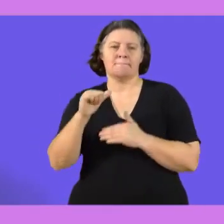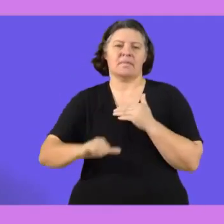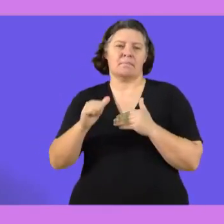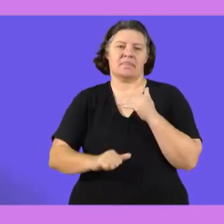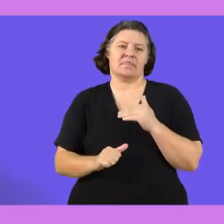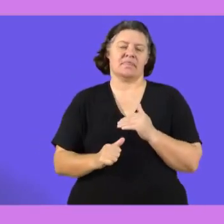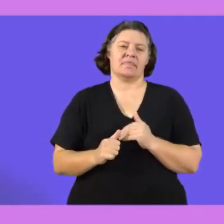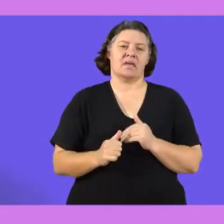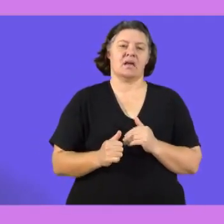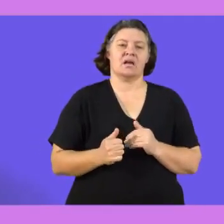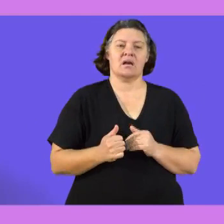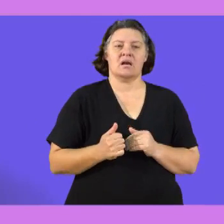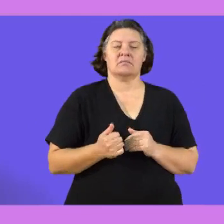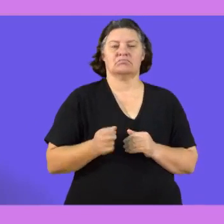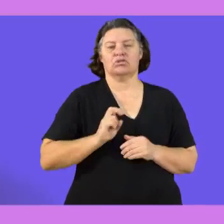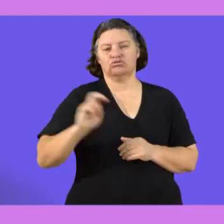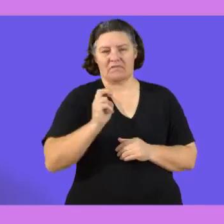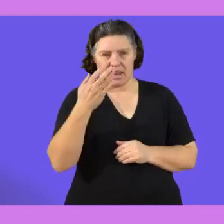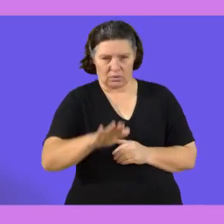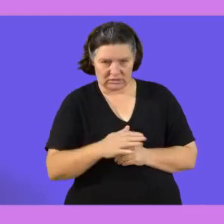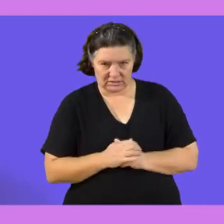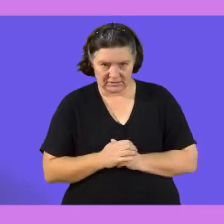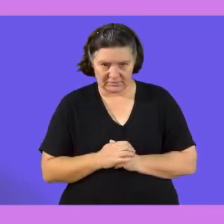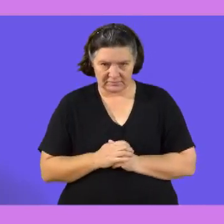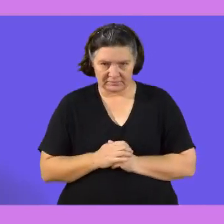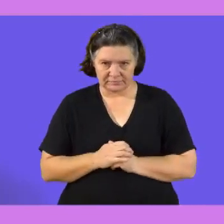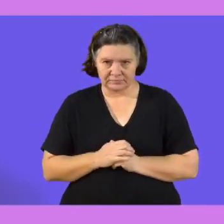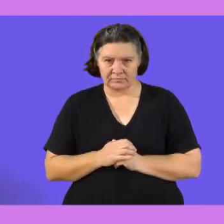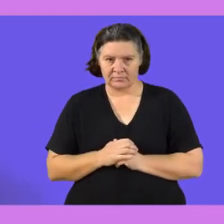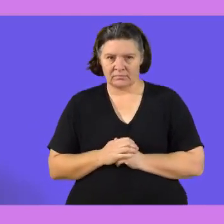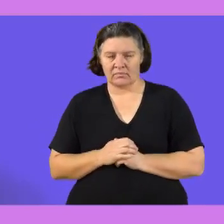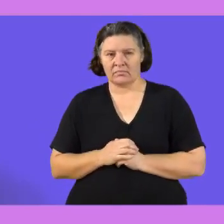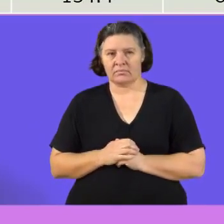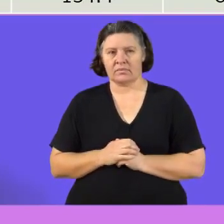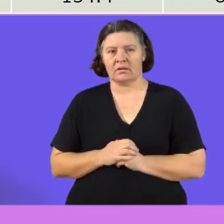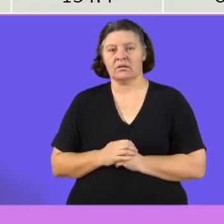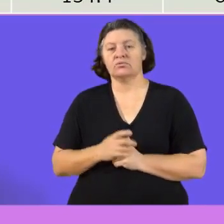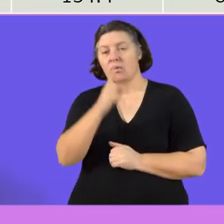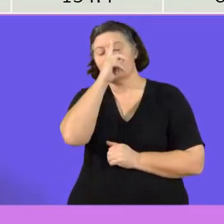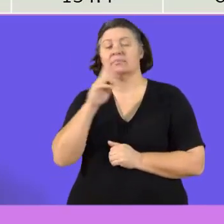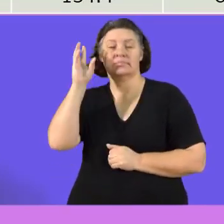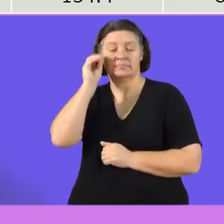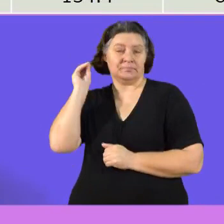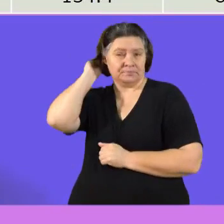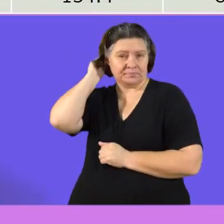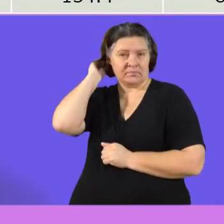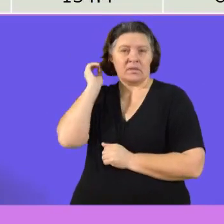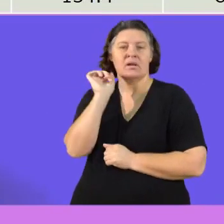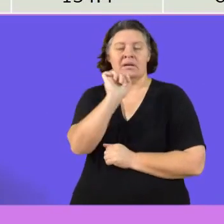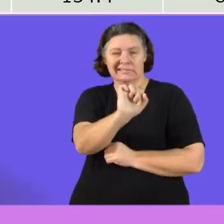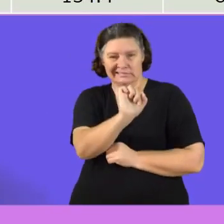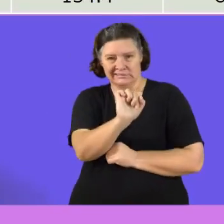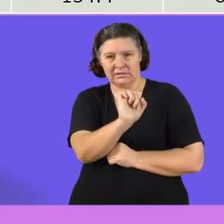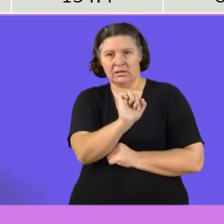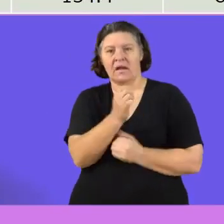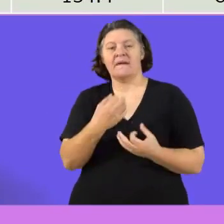below to calculate Mr. Nkomo's monthly travel allowance. Now let me show you how we will go about with this question. Right, so